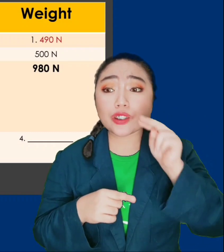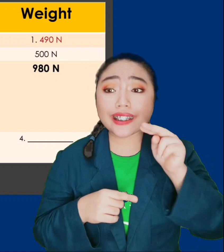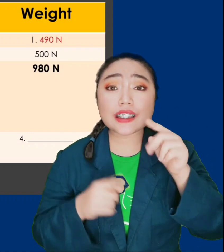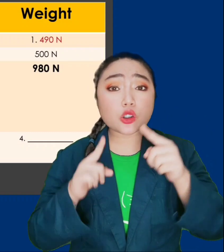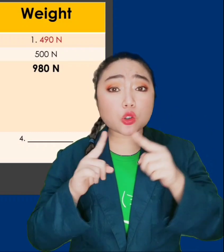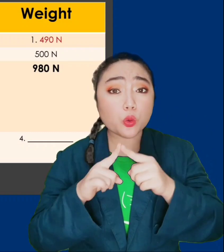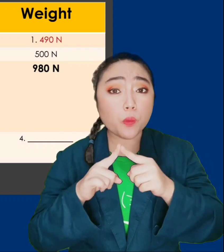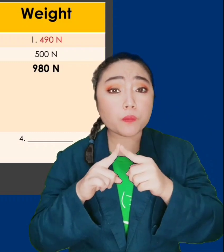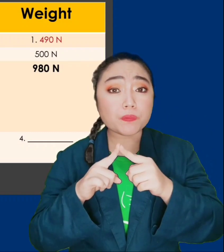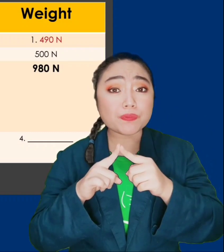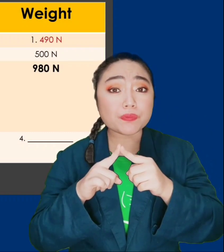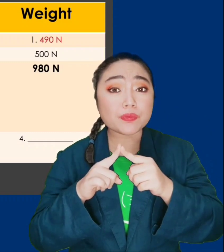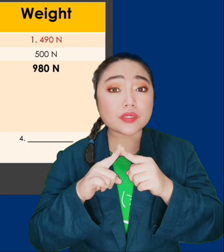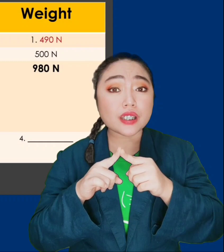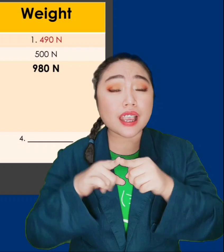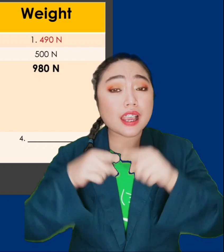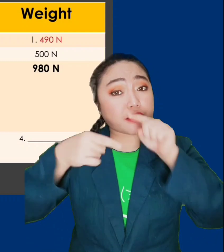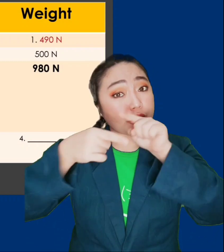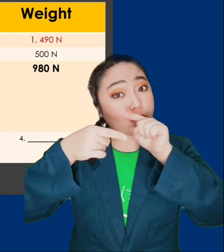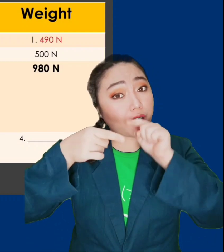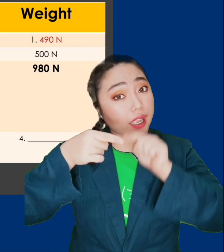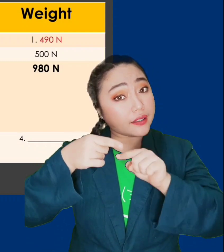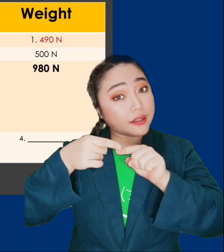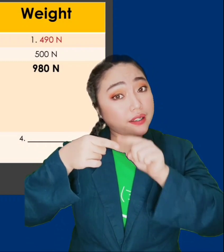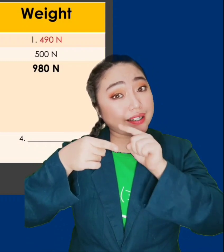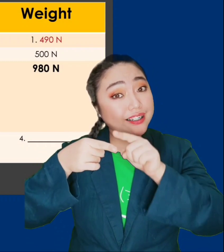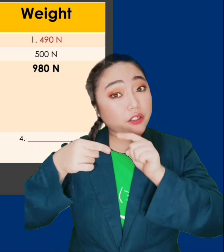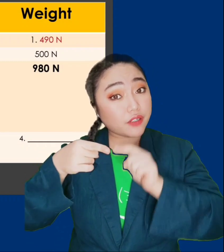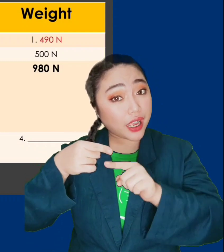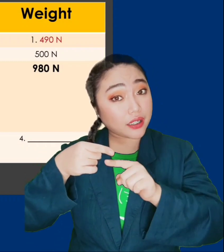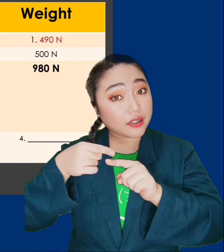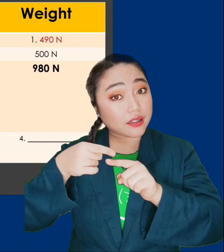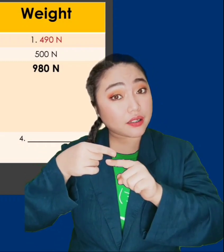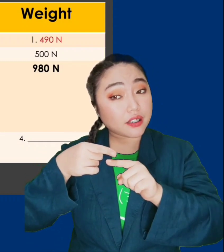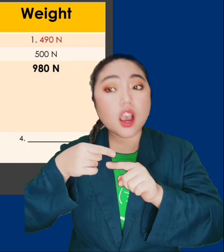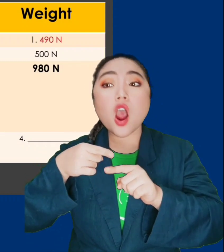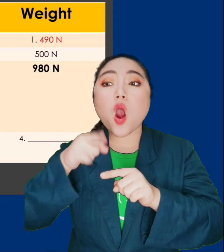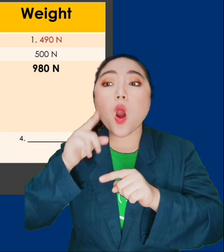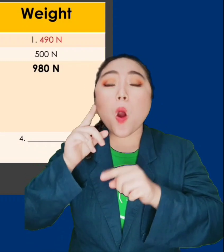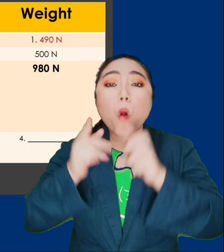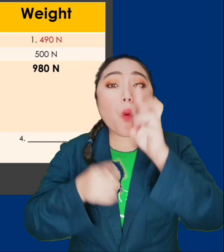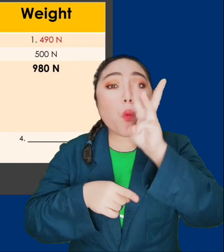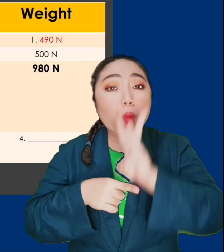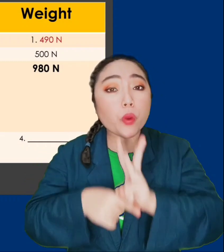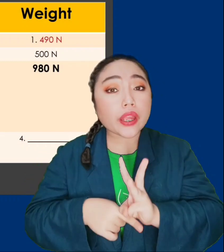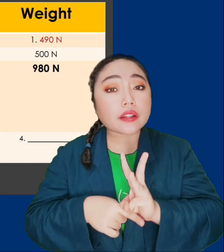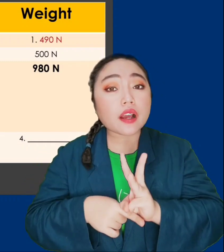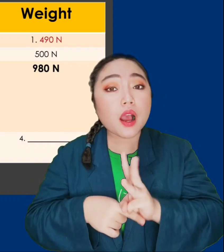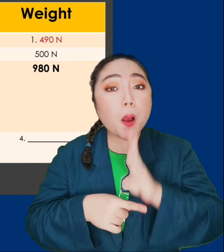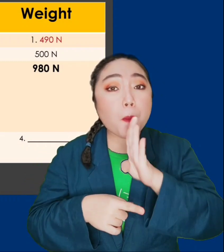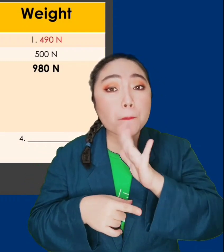So to answer that, you need to divide